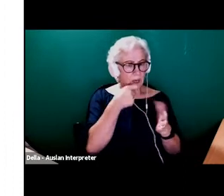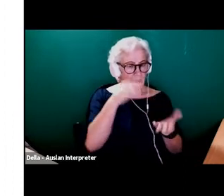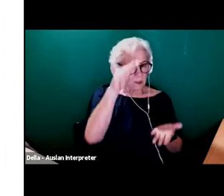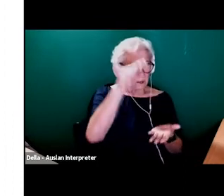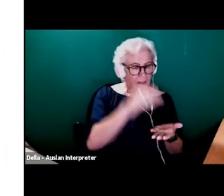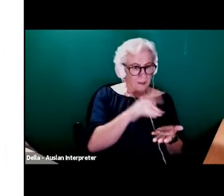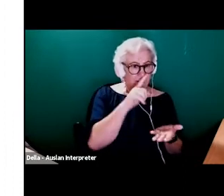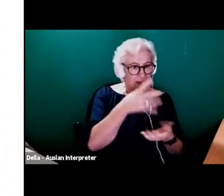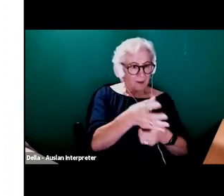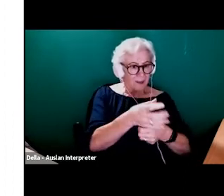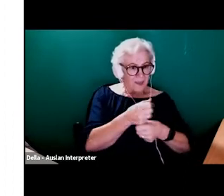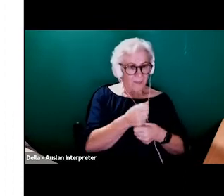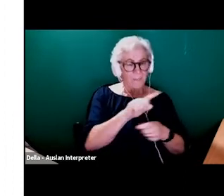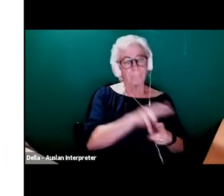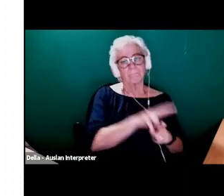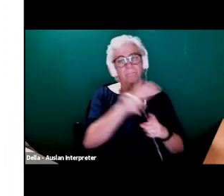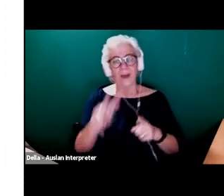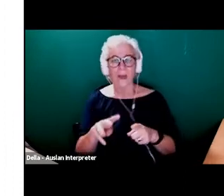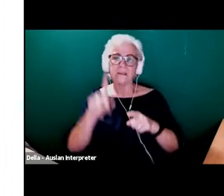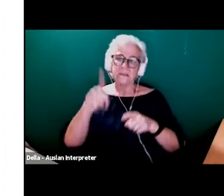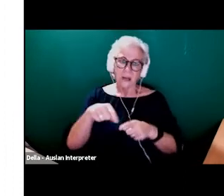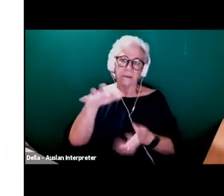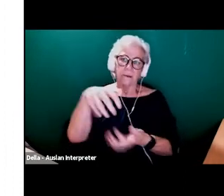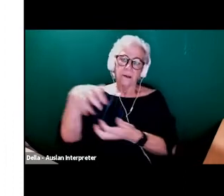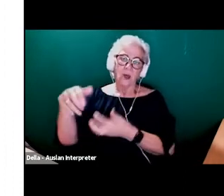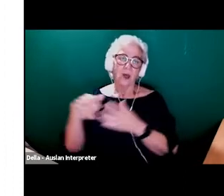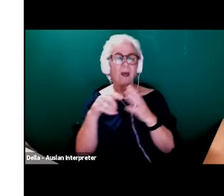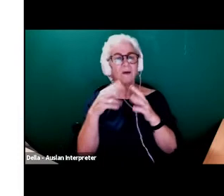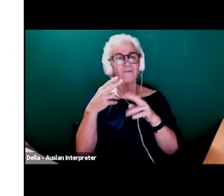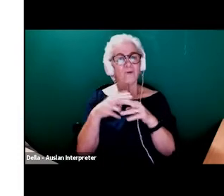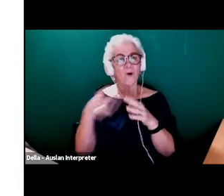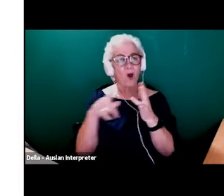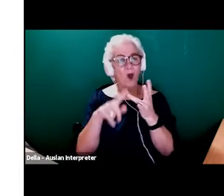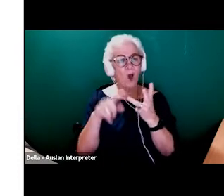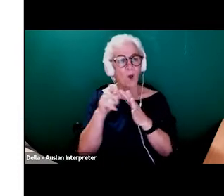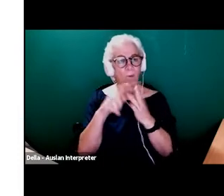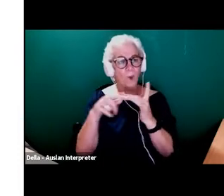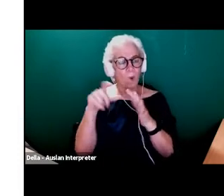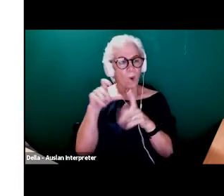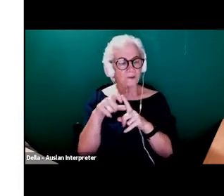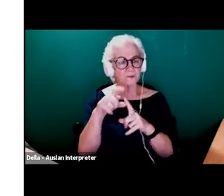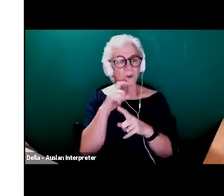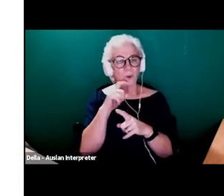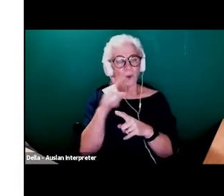in re-entry into opioid agonist treatment for people who had previously entered treatment, so for people who had an established